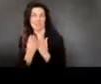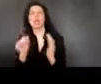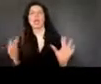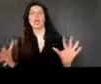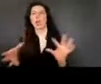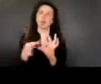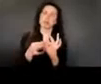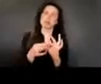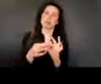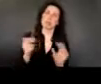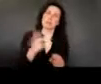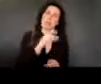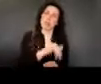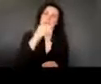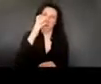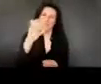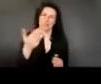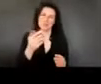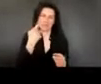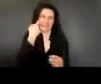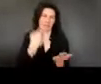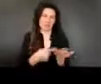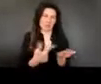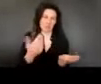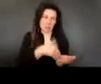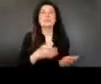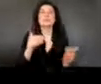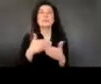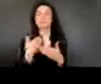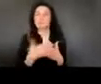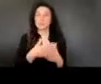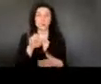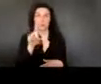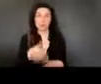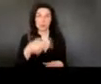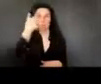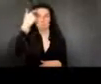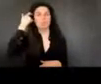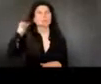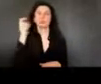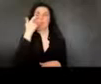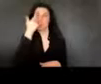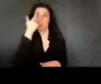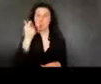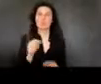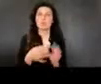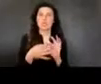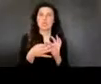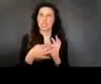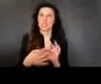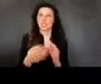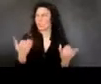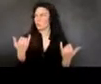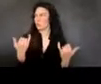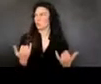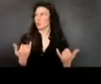connections we can draw between these pieces. The next question is specifically kind of about the current state that we find ourselves